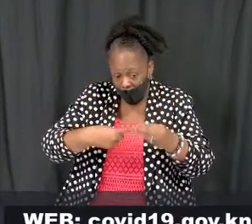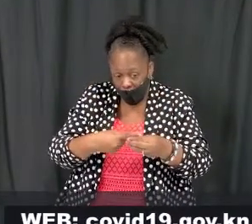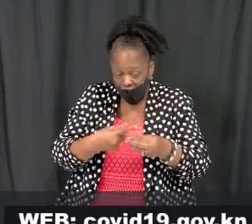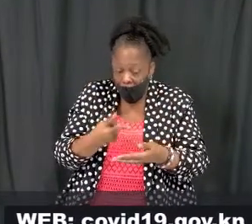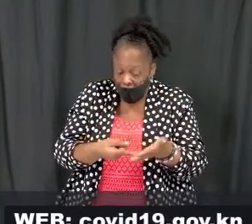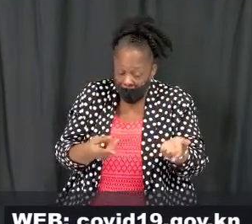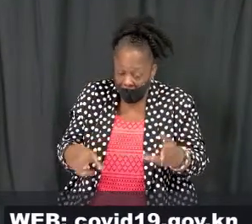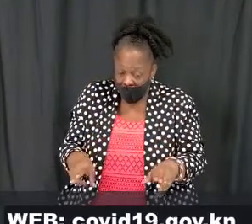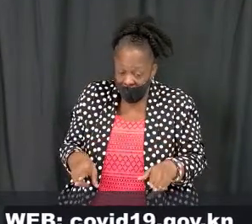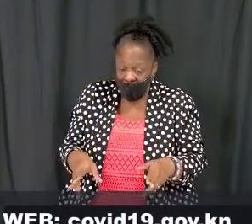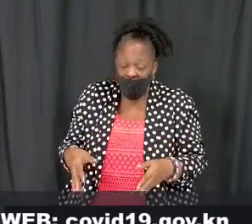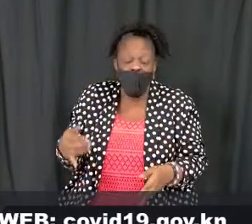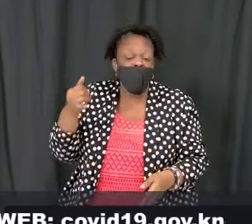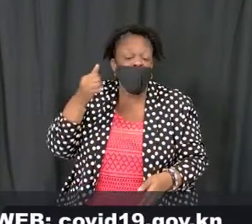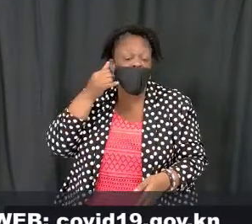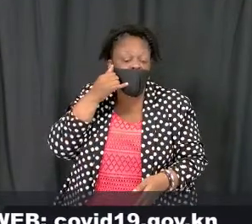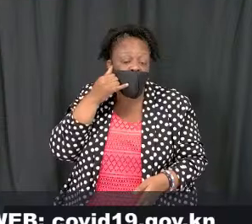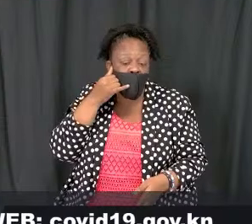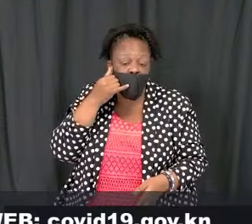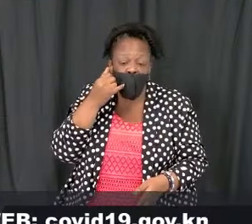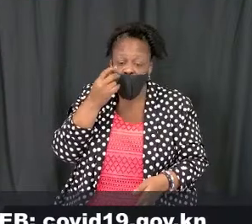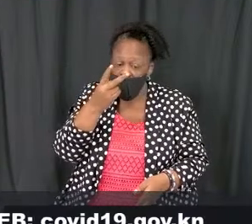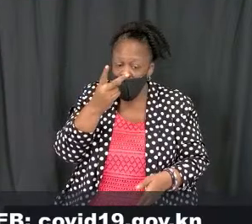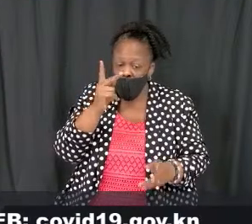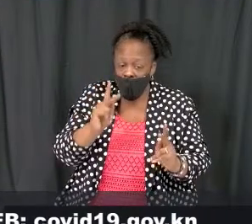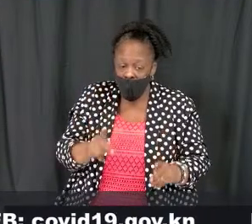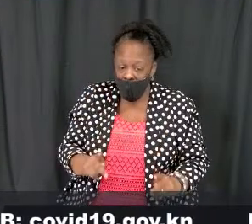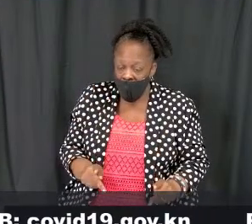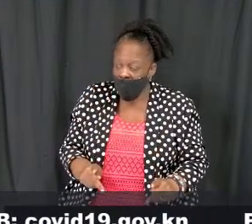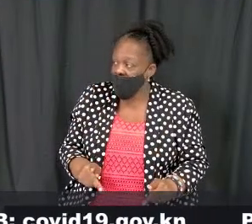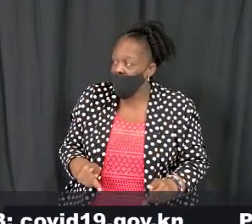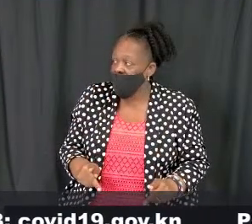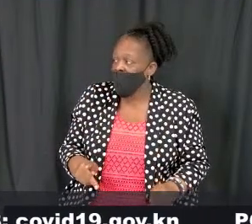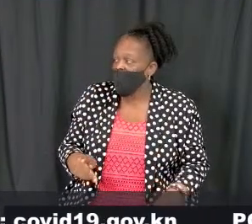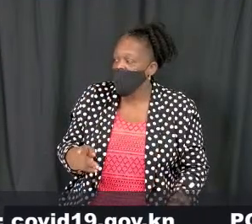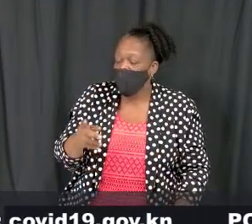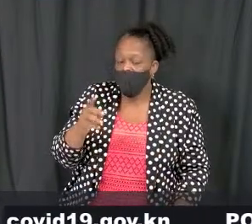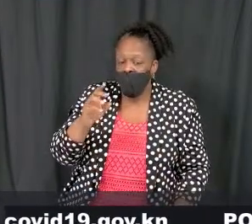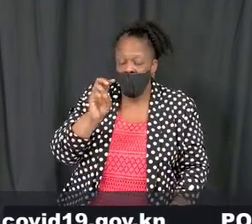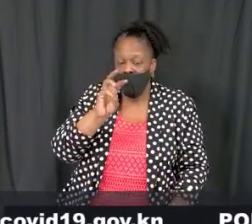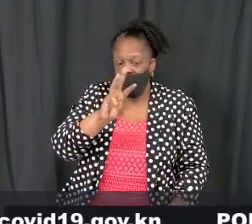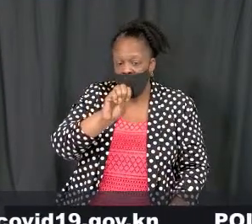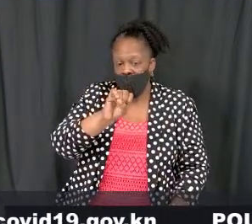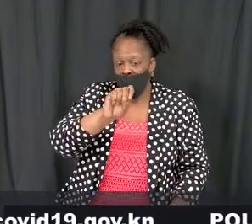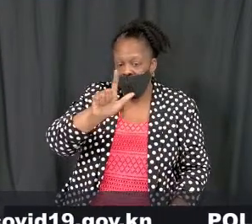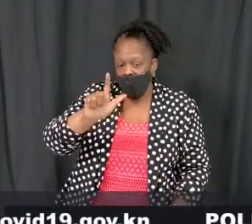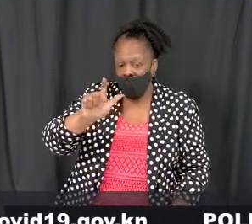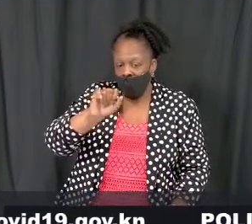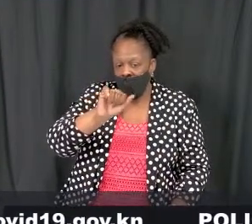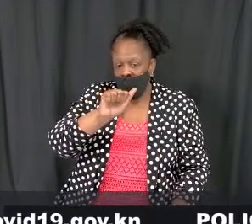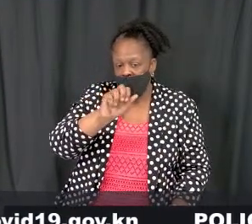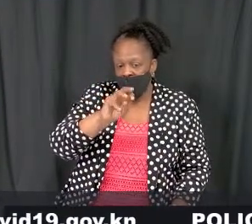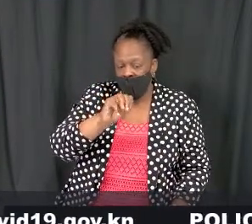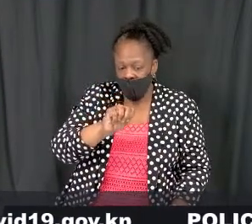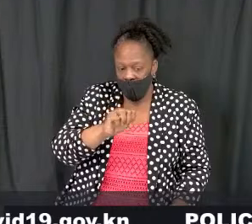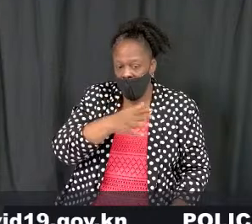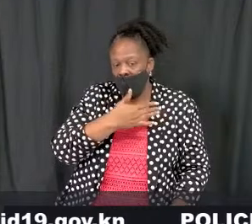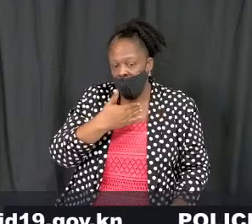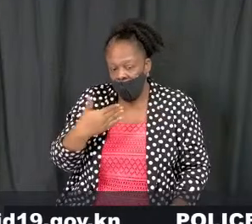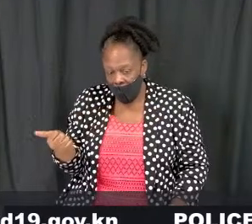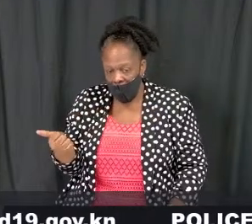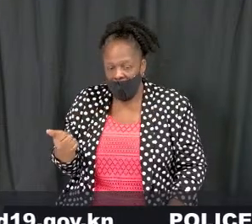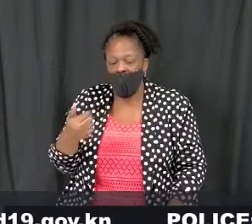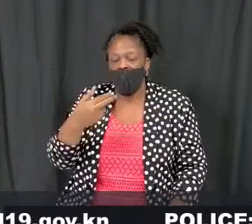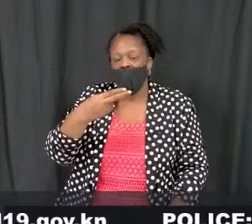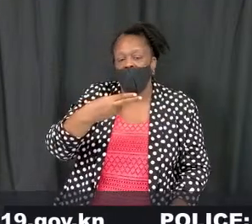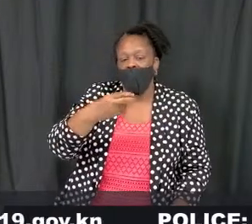for information to these two particular members of the National COVID-19 Task Force. The National